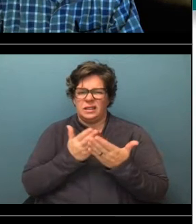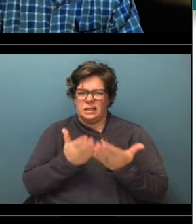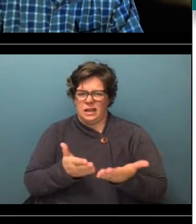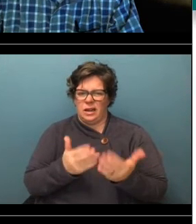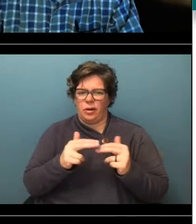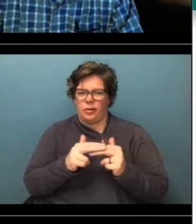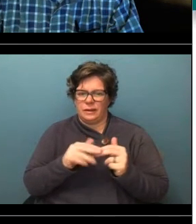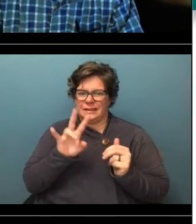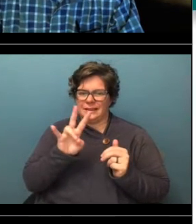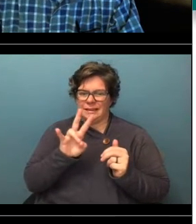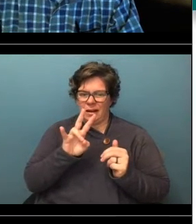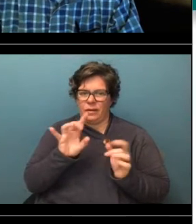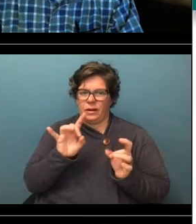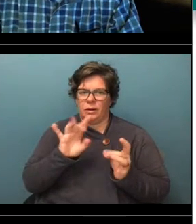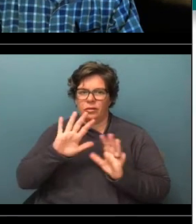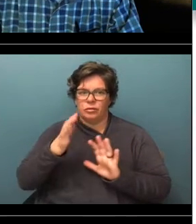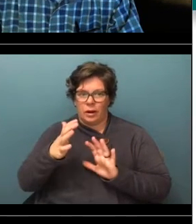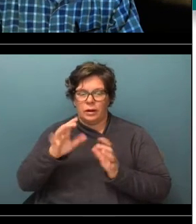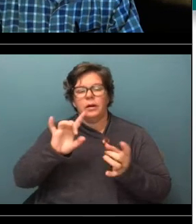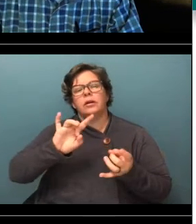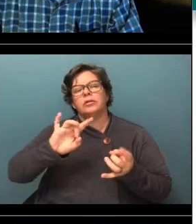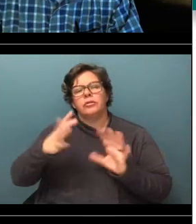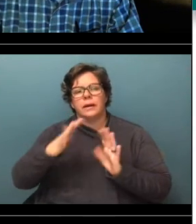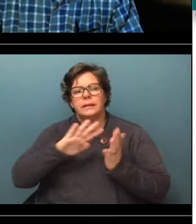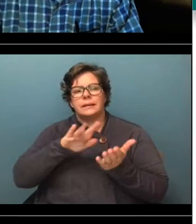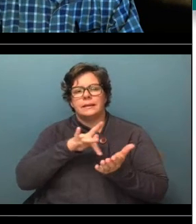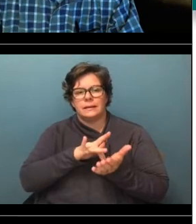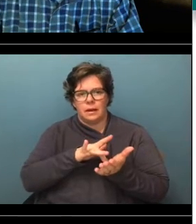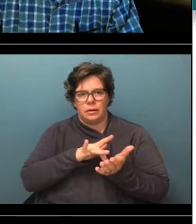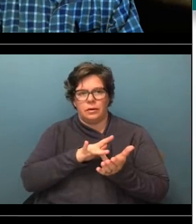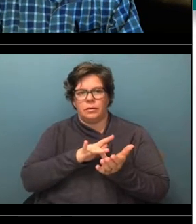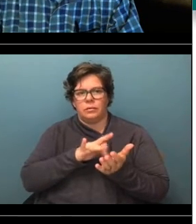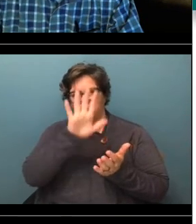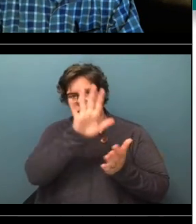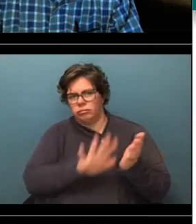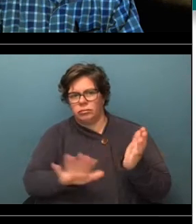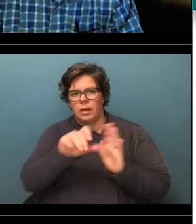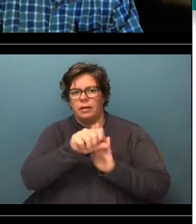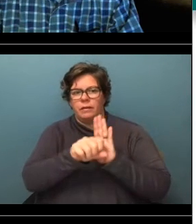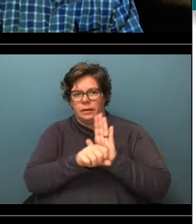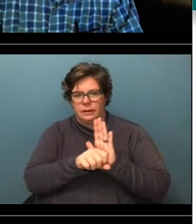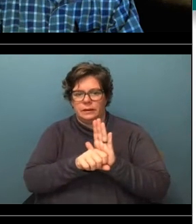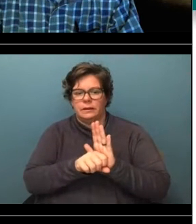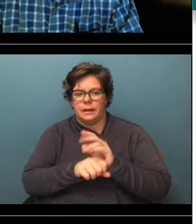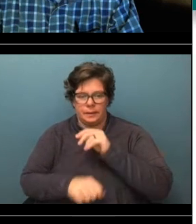the 7 crisis centers that are located across the state of Idaho.